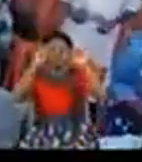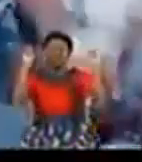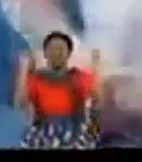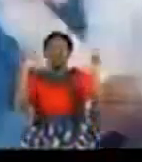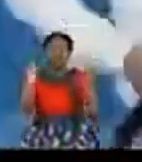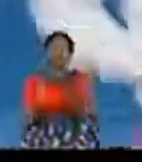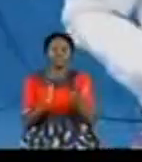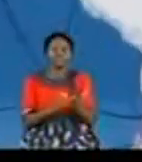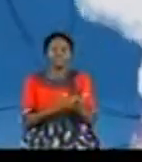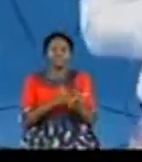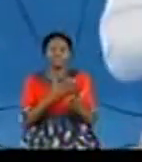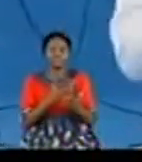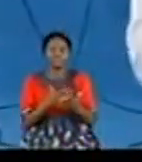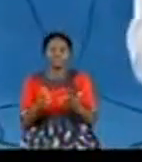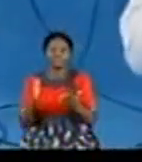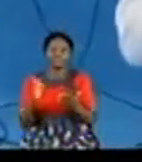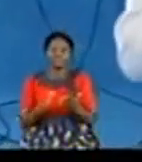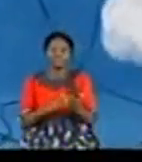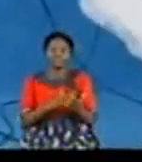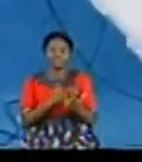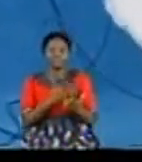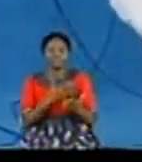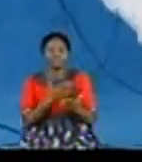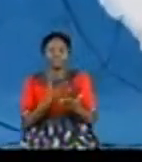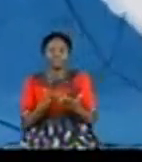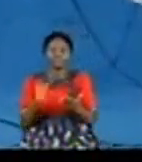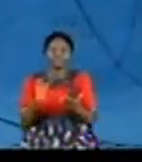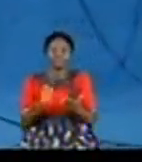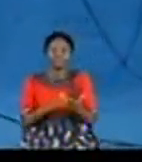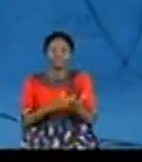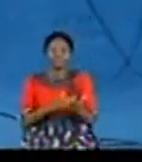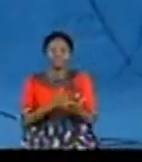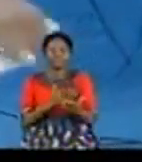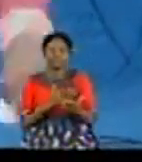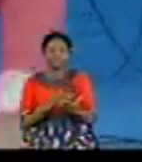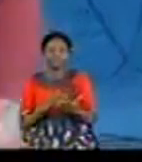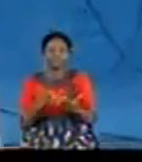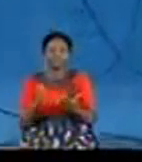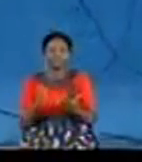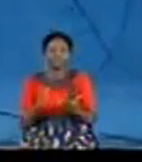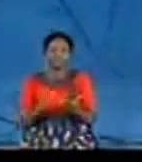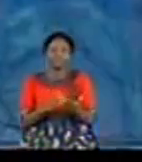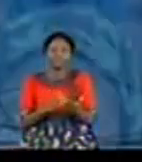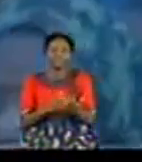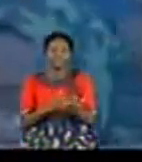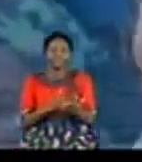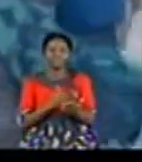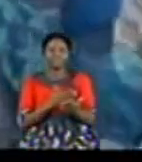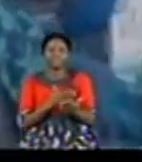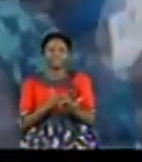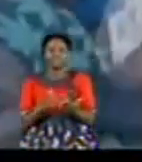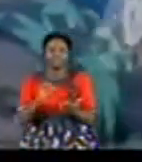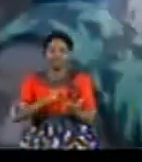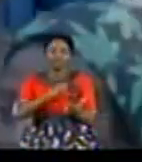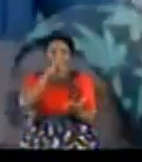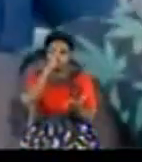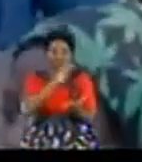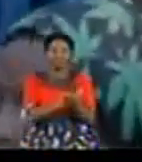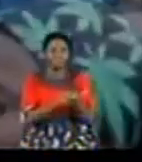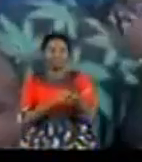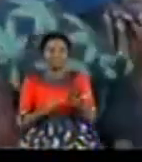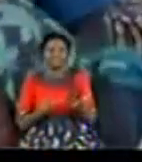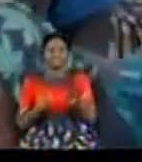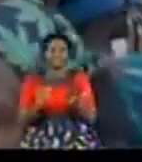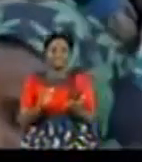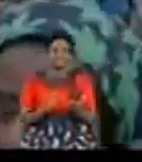Hallelujah my soul lord has covered my sin I believe